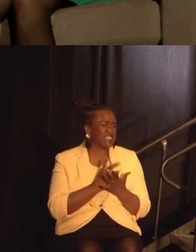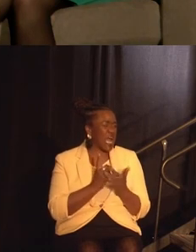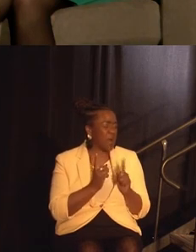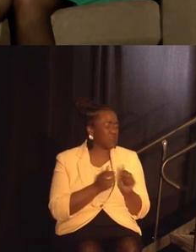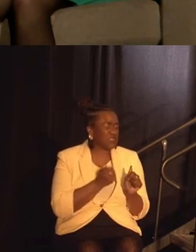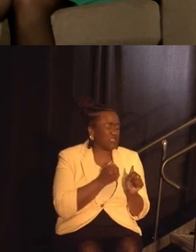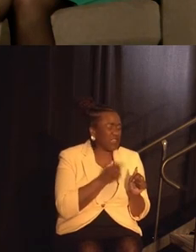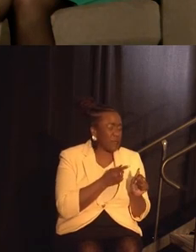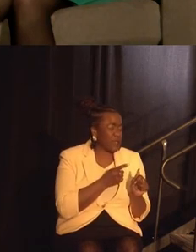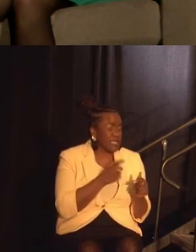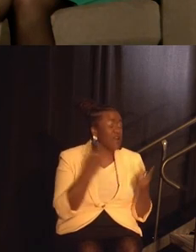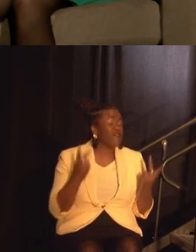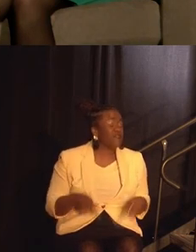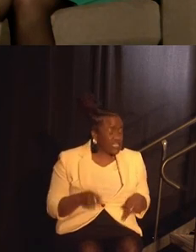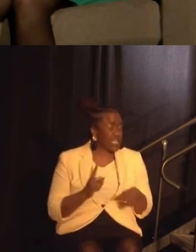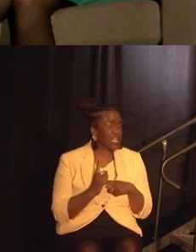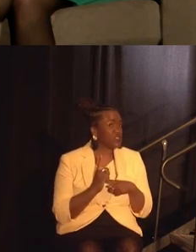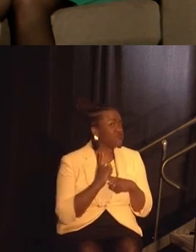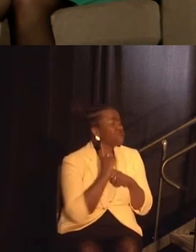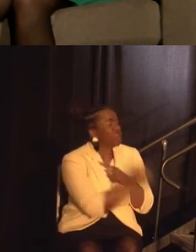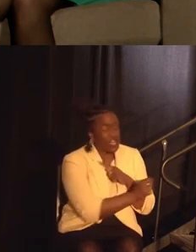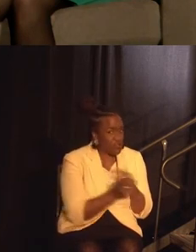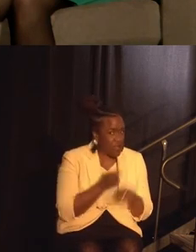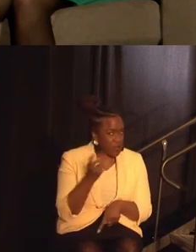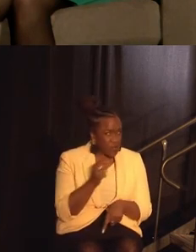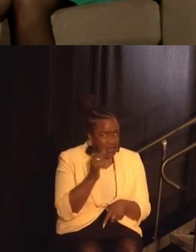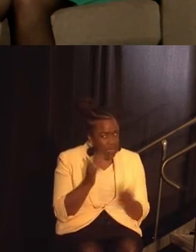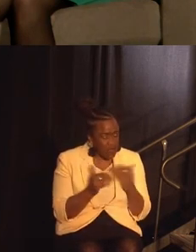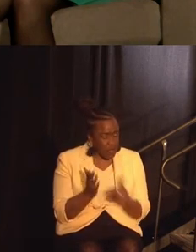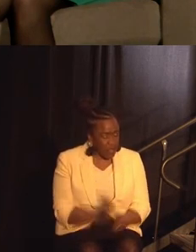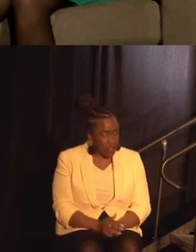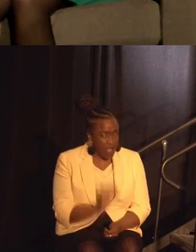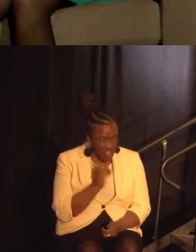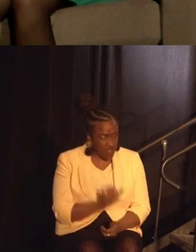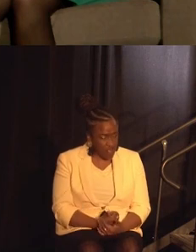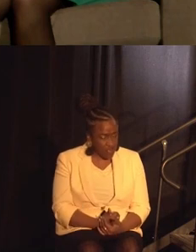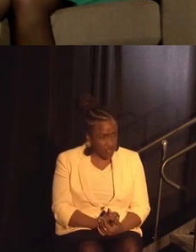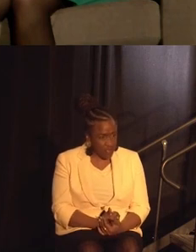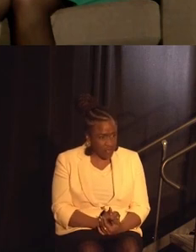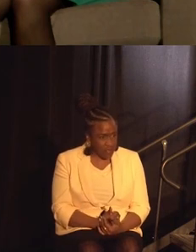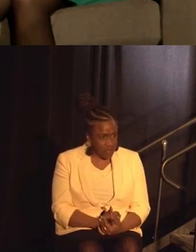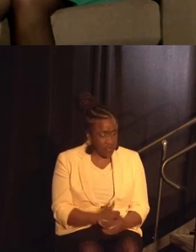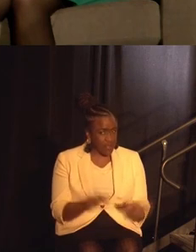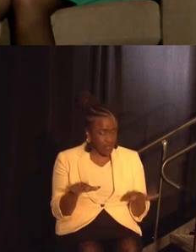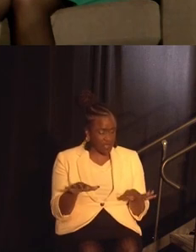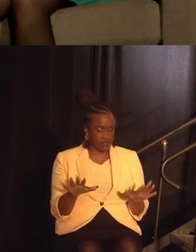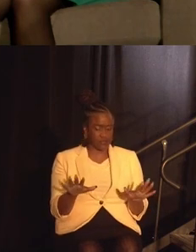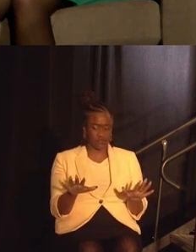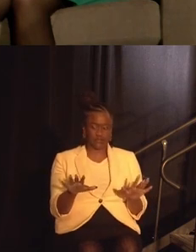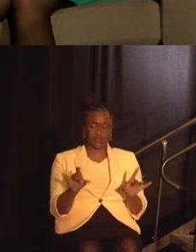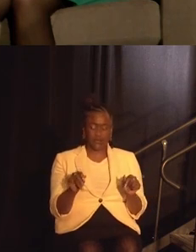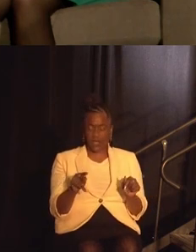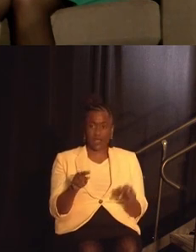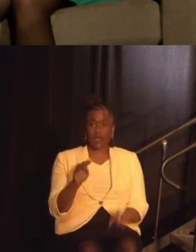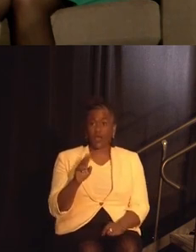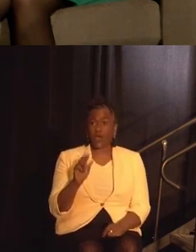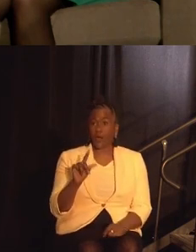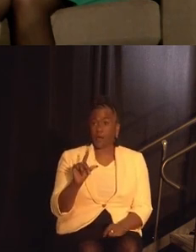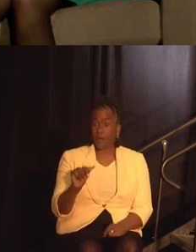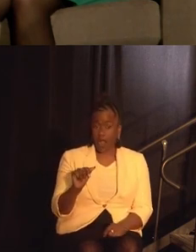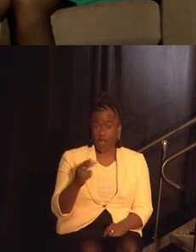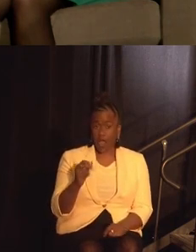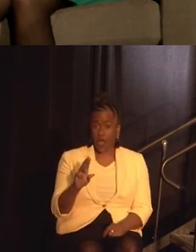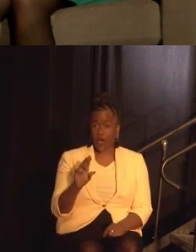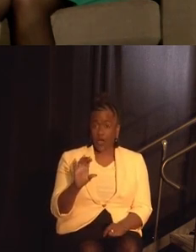is physically running away from you. It's uncomfortable and it's wrong. Okay. Marla Hooch from League of